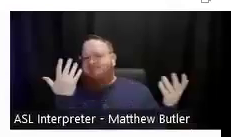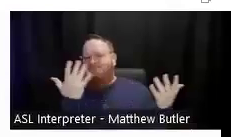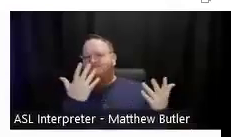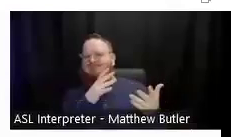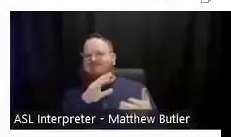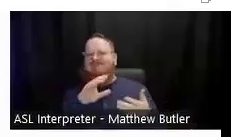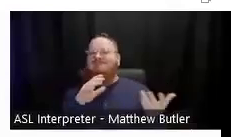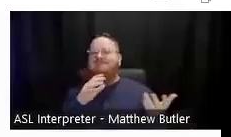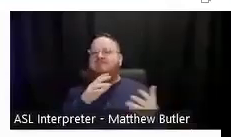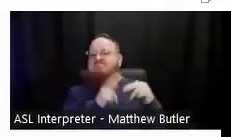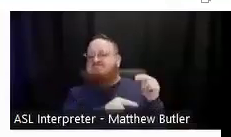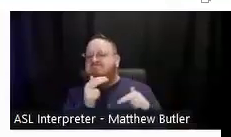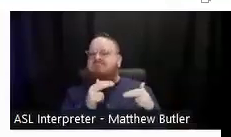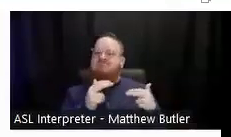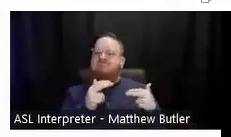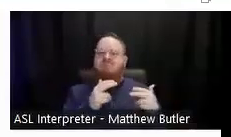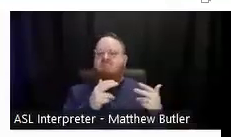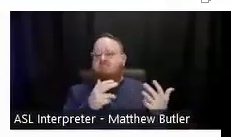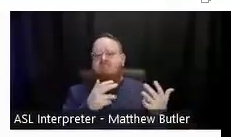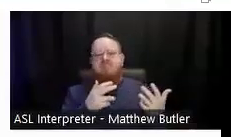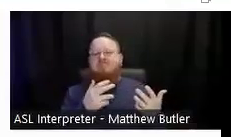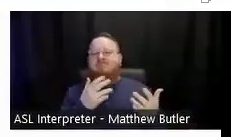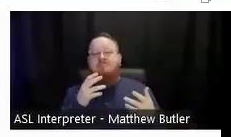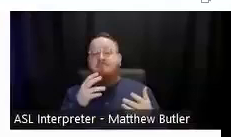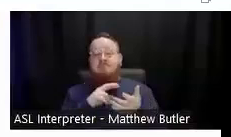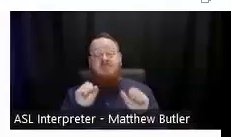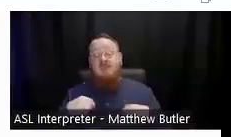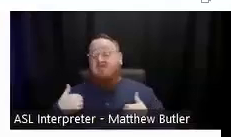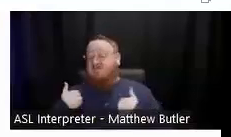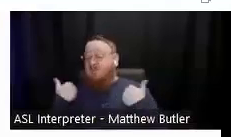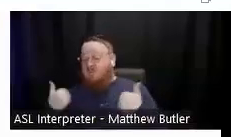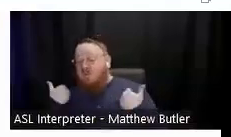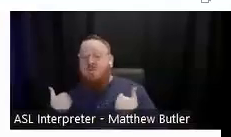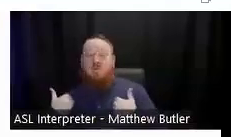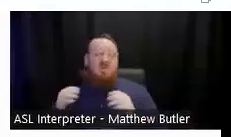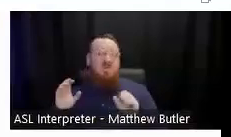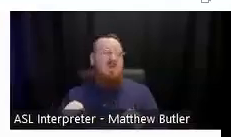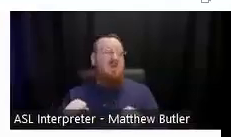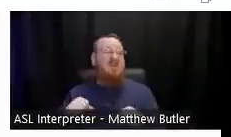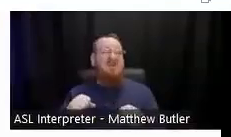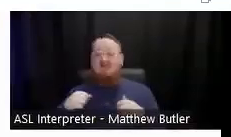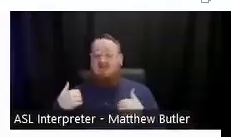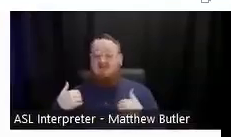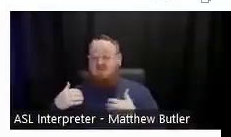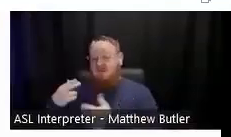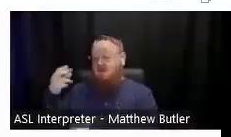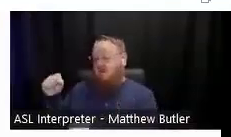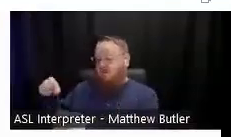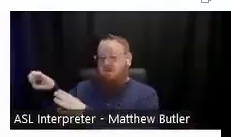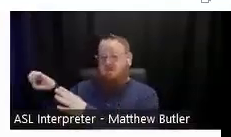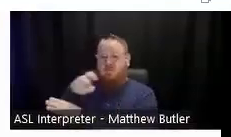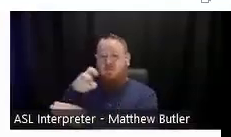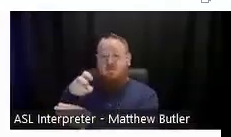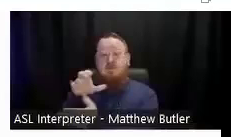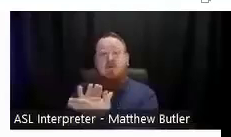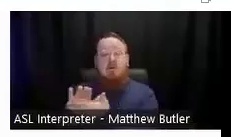the transition of youth to post-secondary life. So they're out of high school